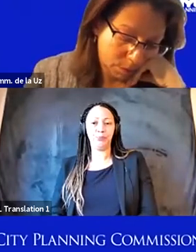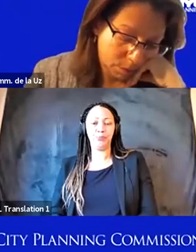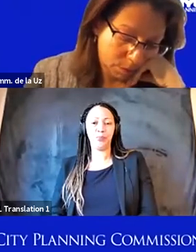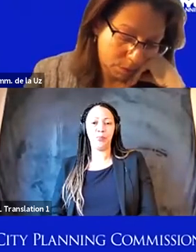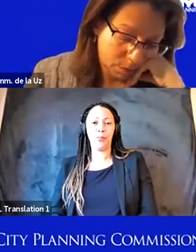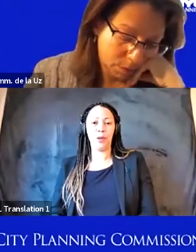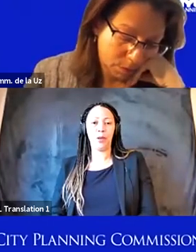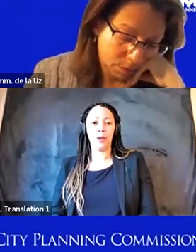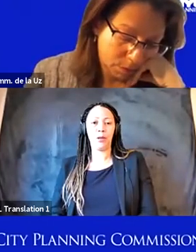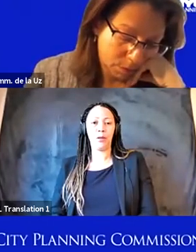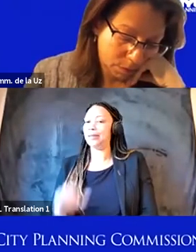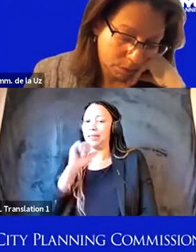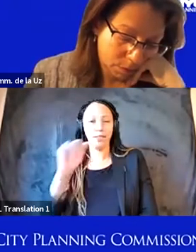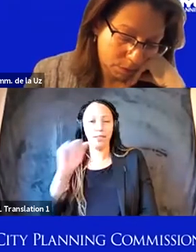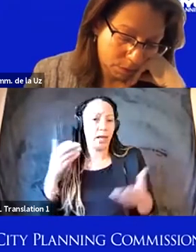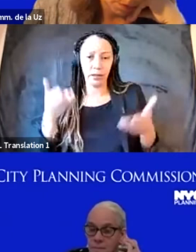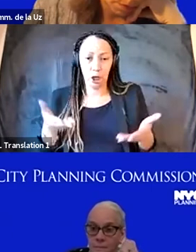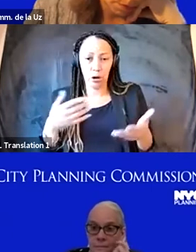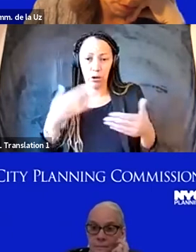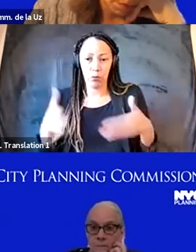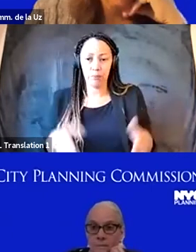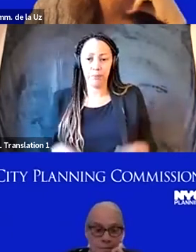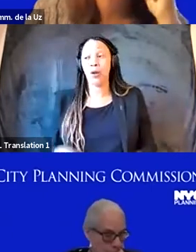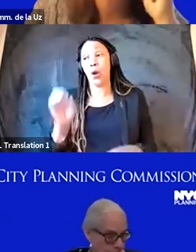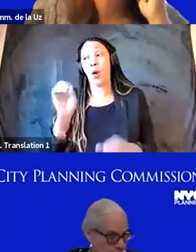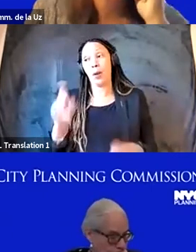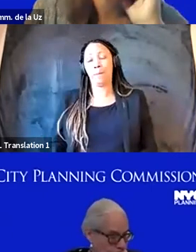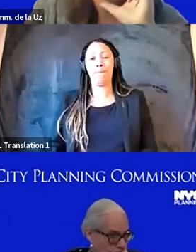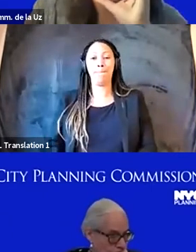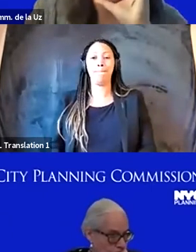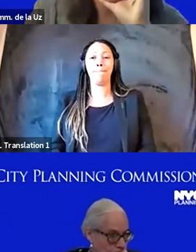Marta Reyes? Ms. Reyes is not in the room. All righty.